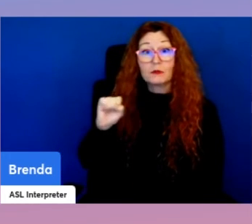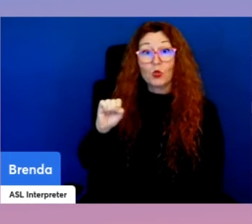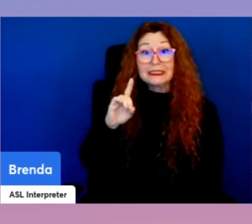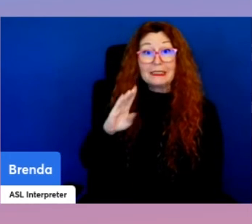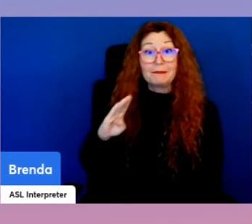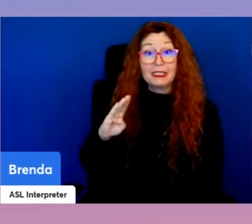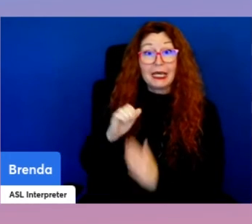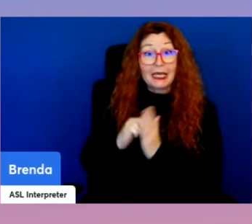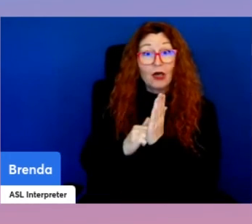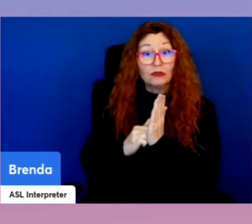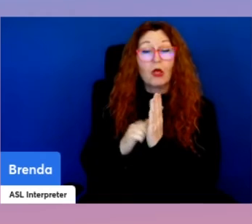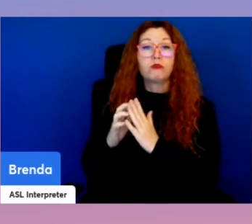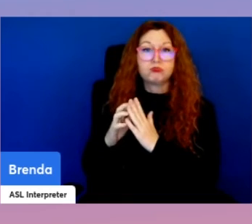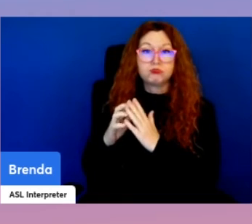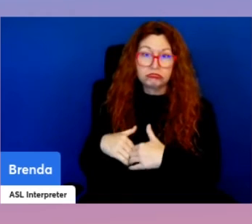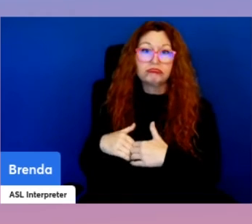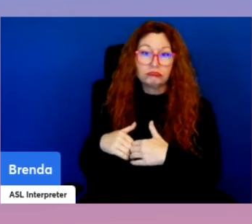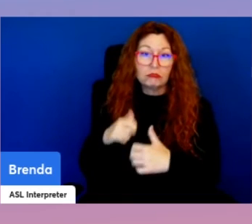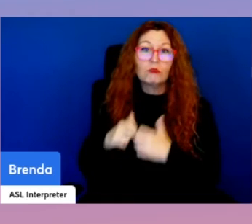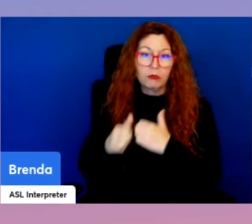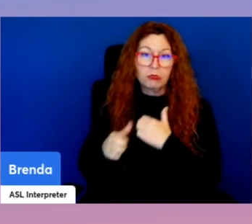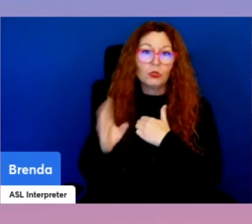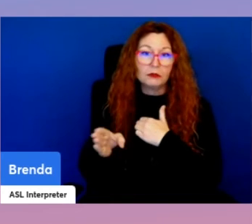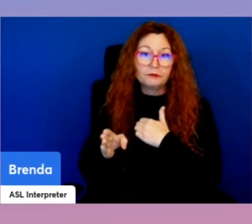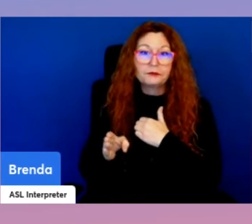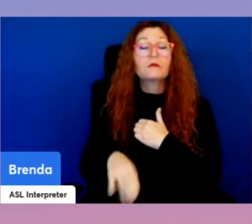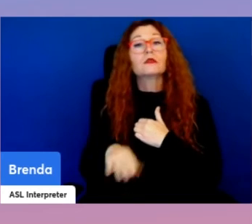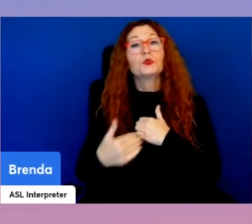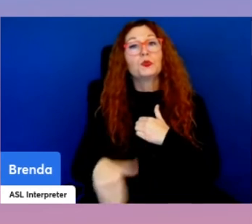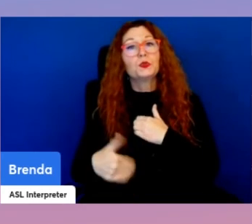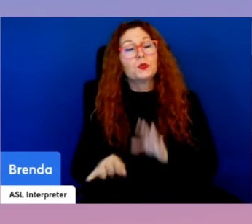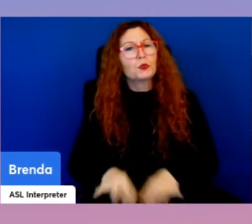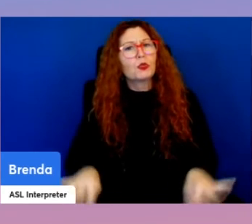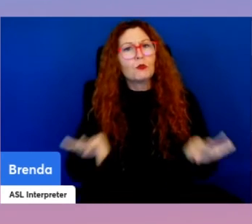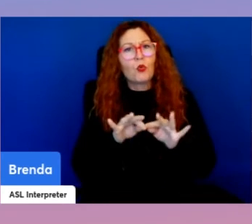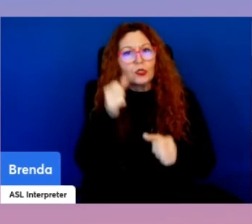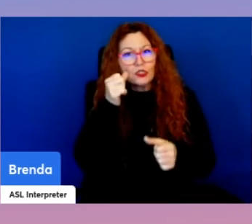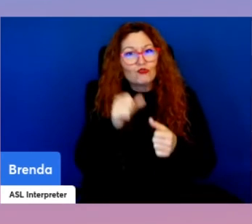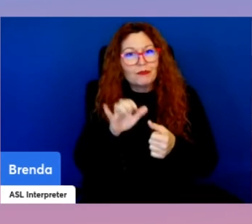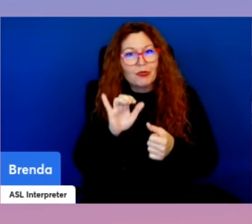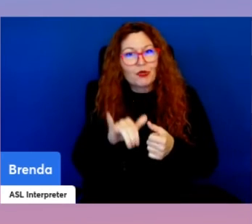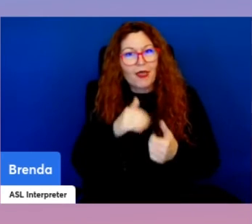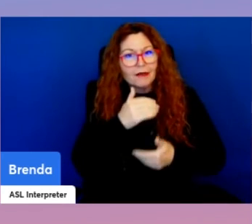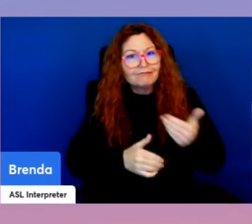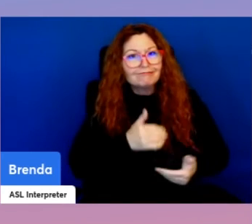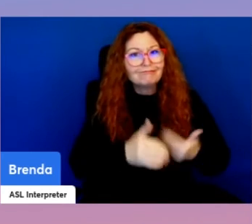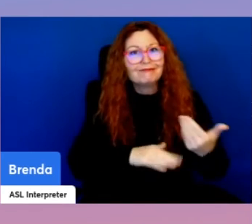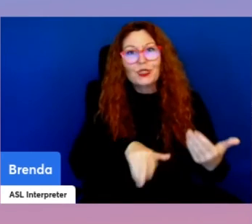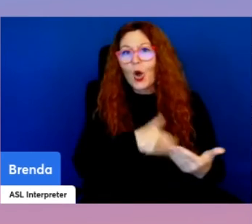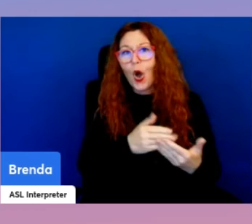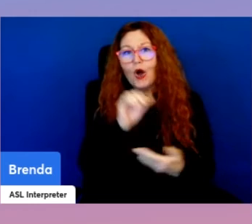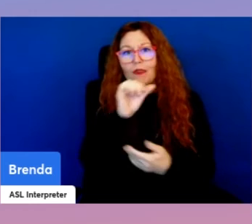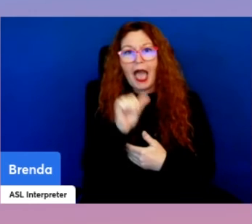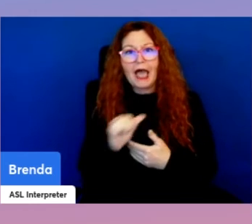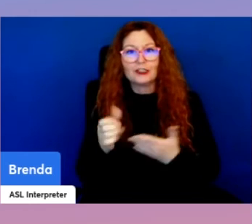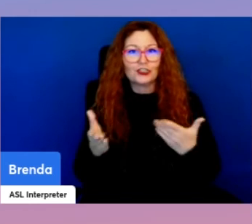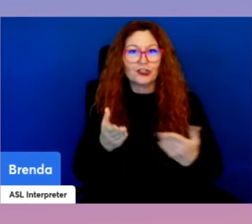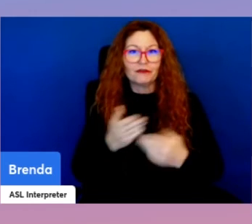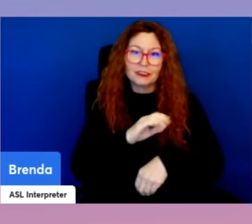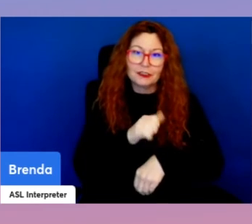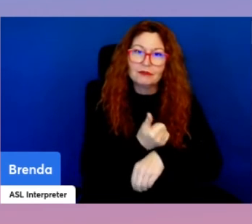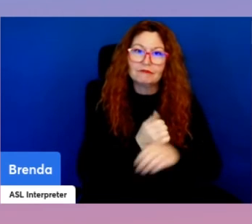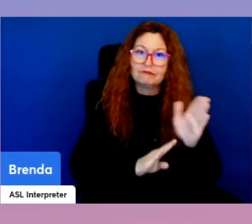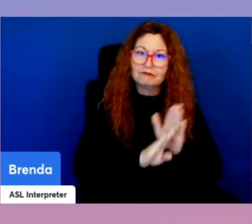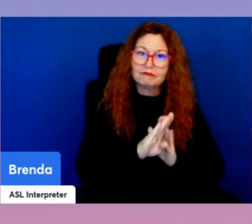to have impact within our workload. So it's very important to consider that in all the Azure services that you provision. Another option,